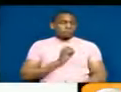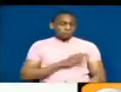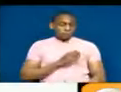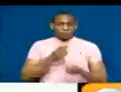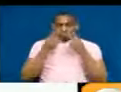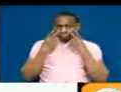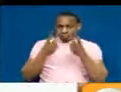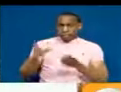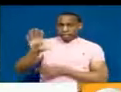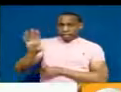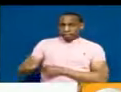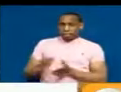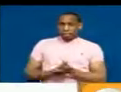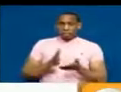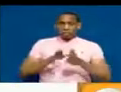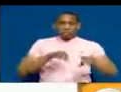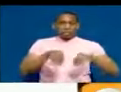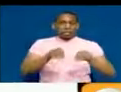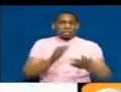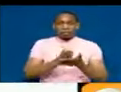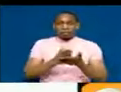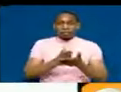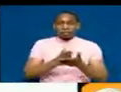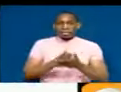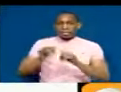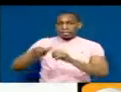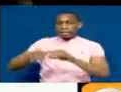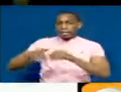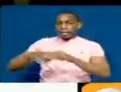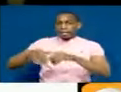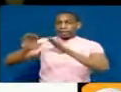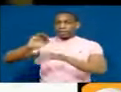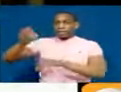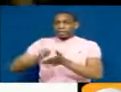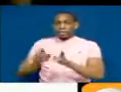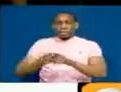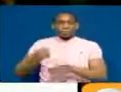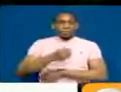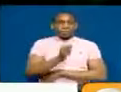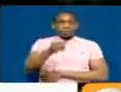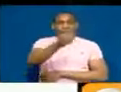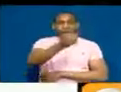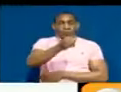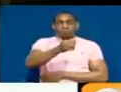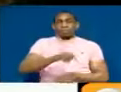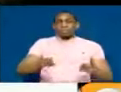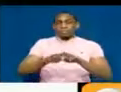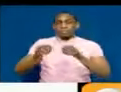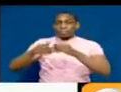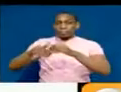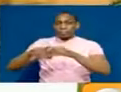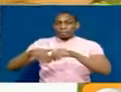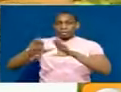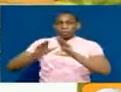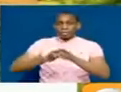the African continent, here the hyenas live in caves outside the city and roam the rubbish dumps, also outside